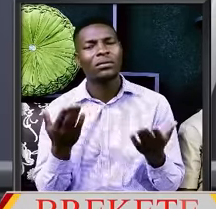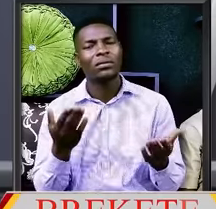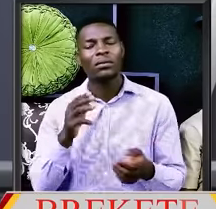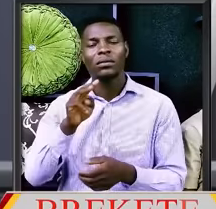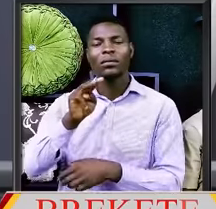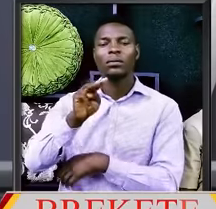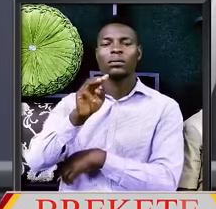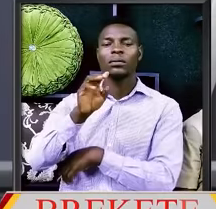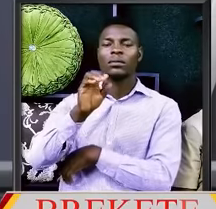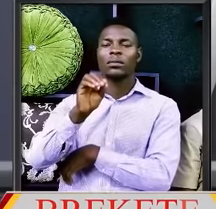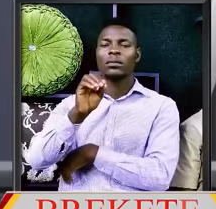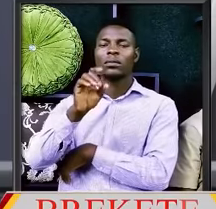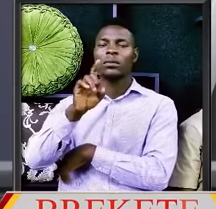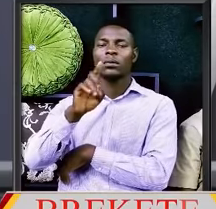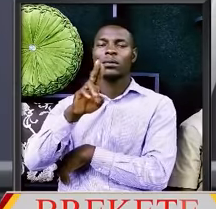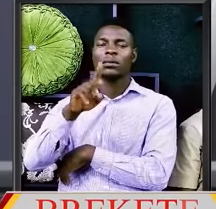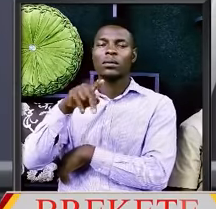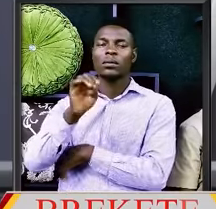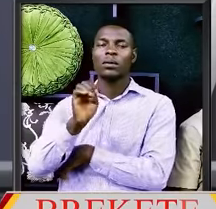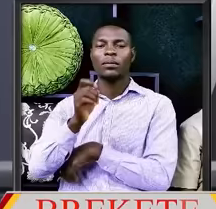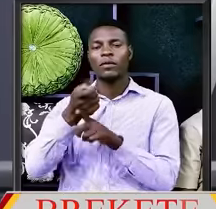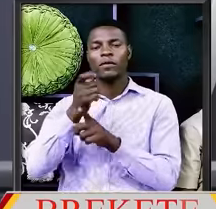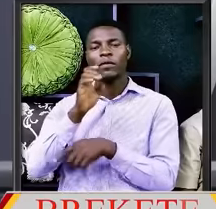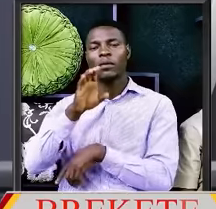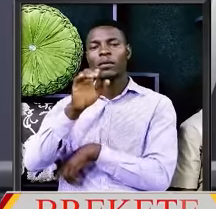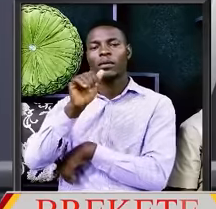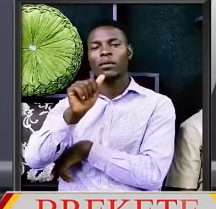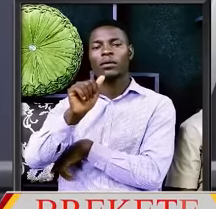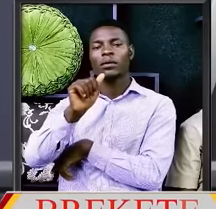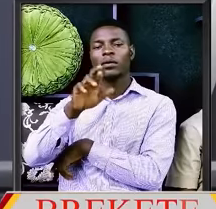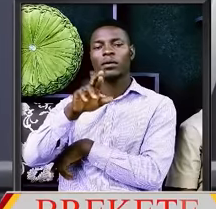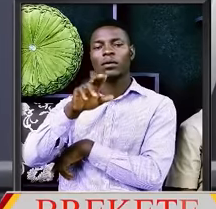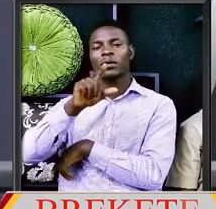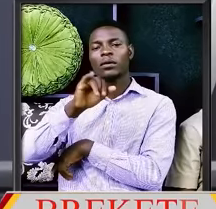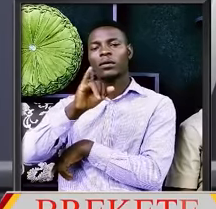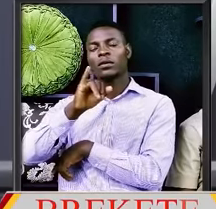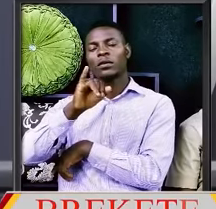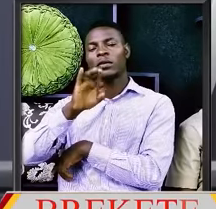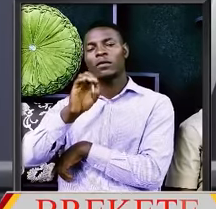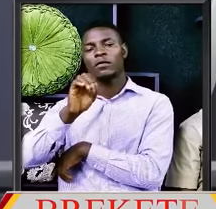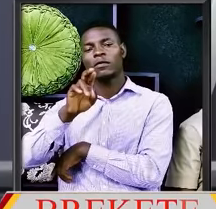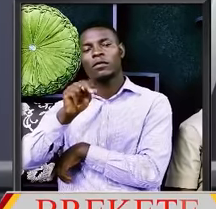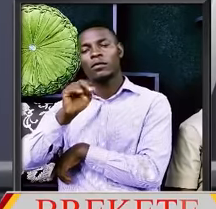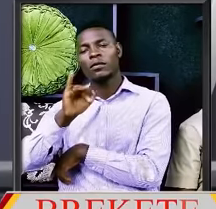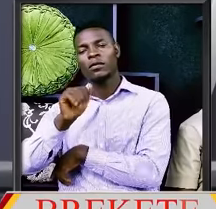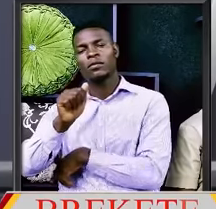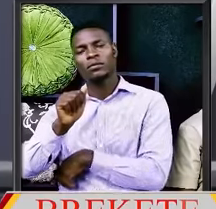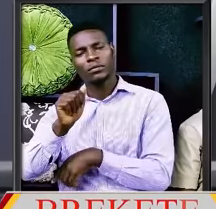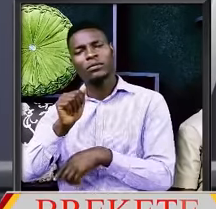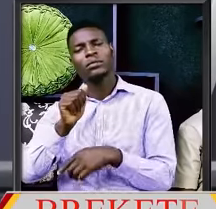Modupe from California. Modupe from California. In the US. Yes, sir. Waiting be your contributor.